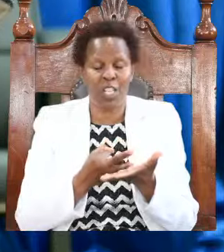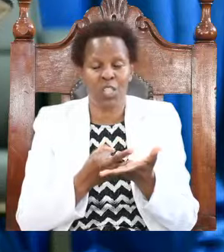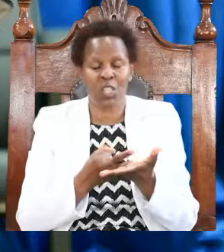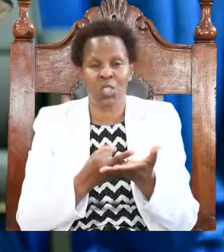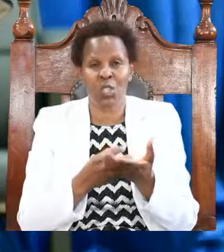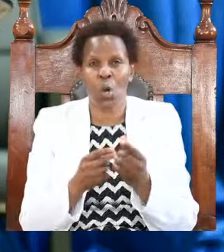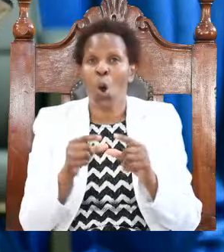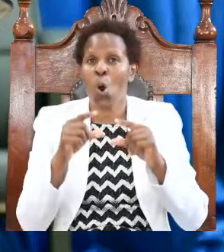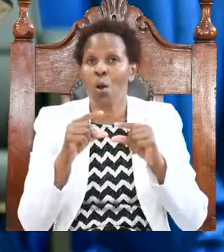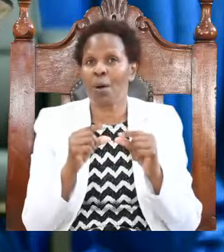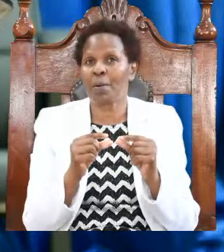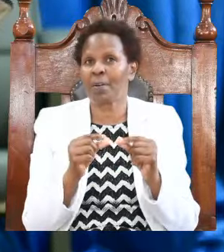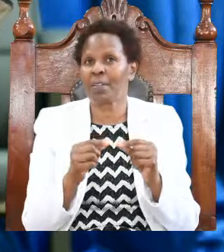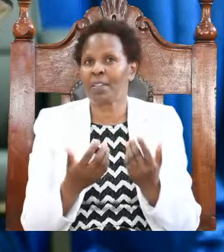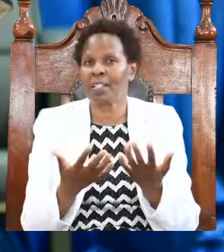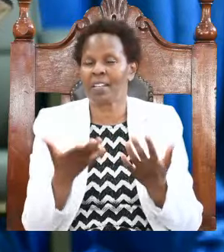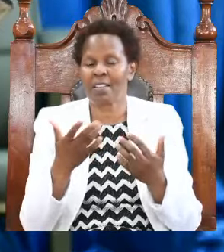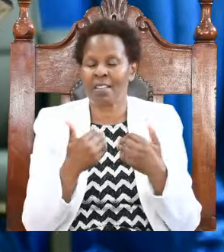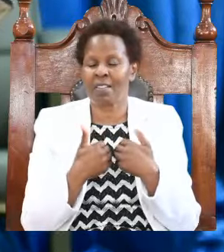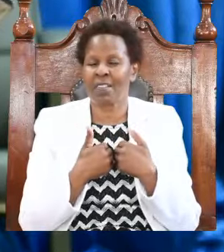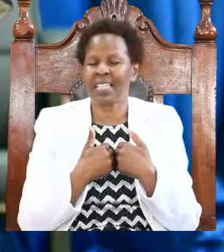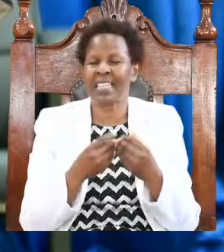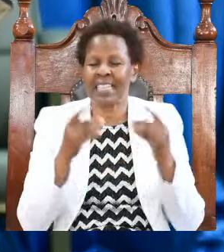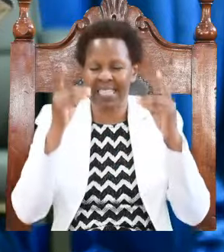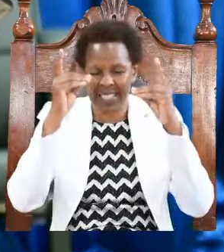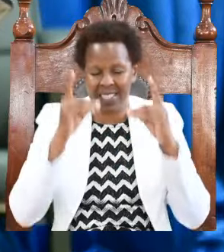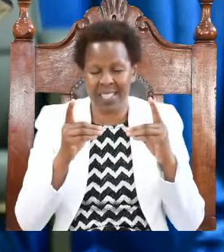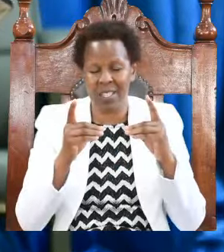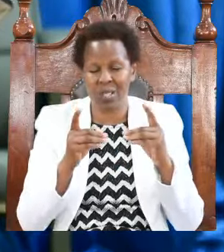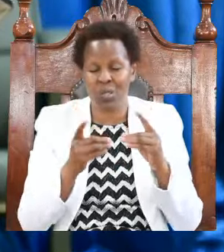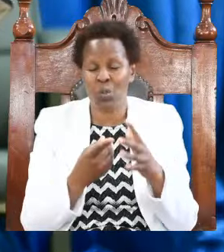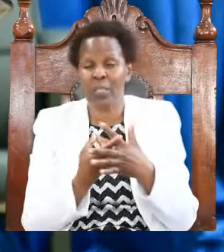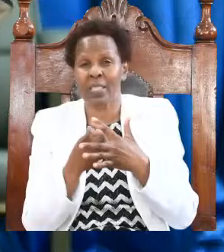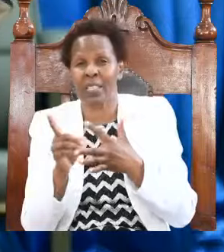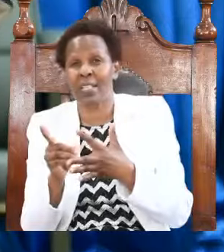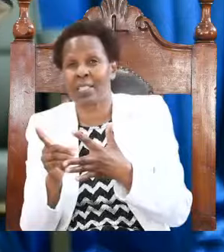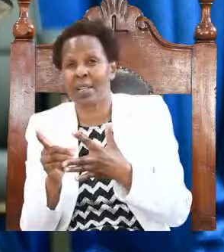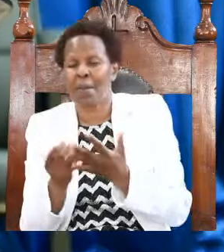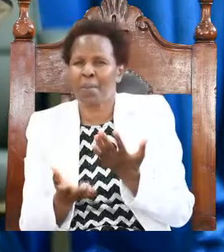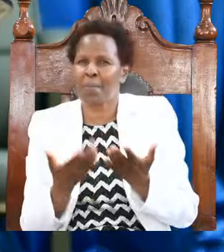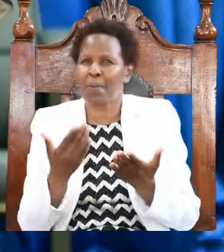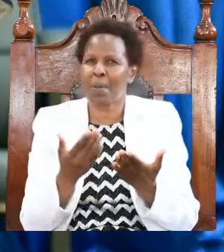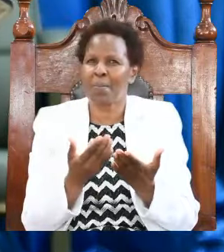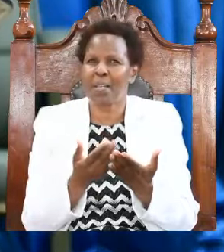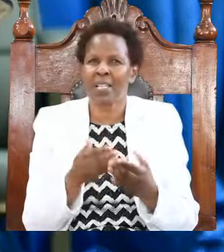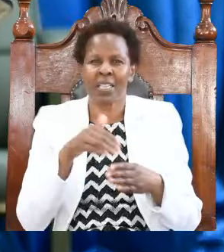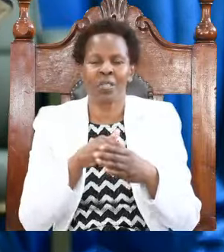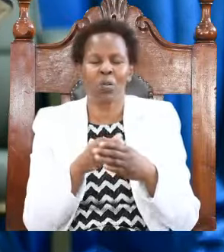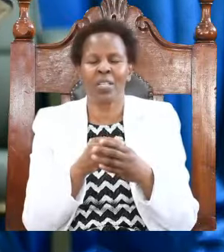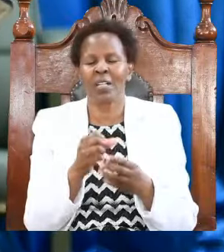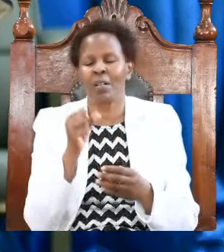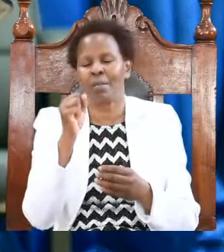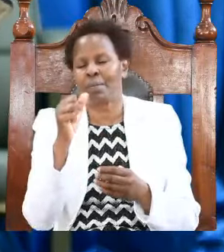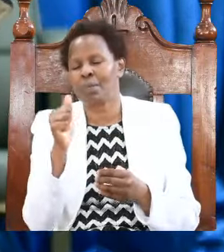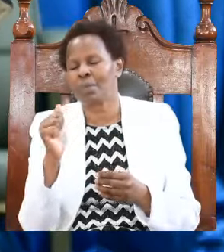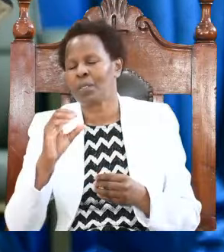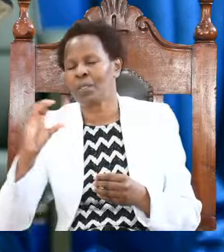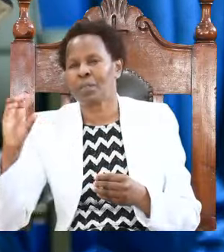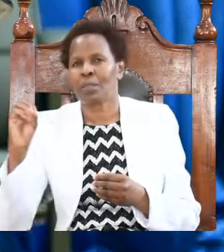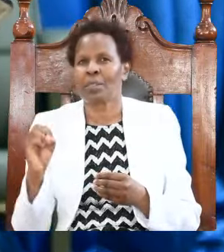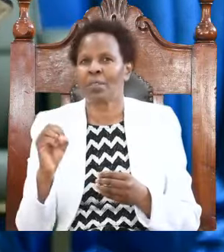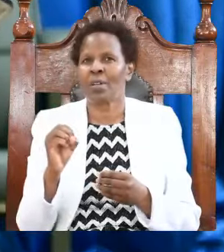have, I will consider various investment options. Perhaps I am going to enroll into a circle so that I can make some